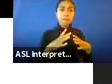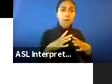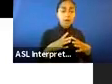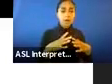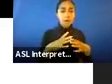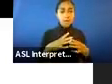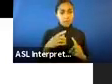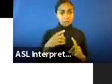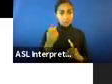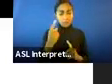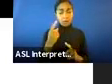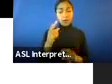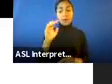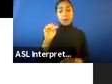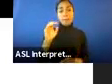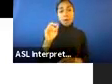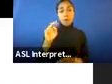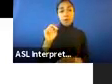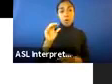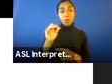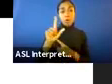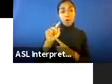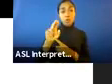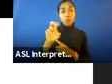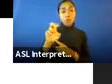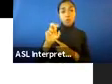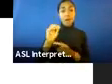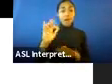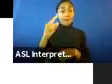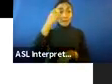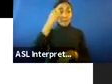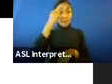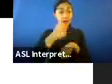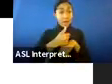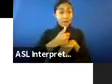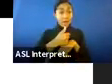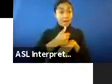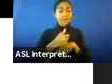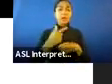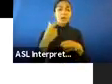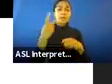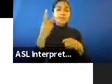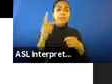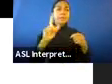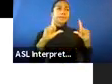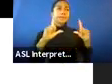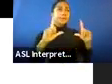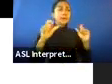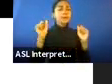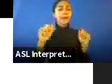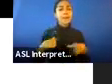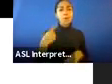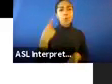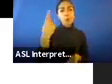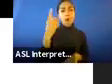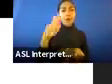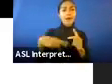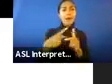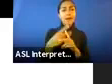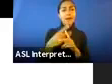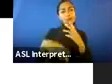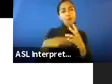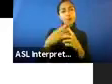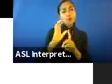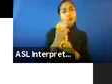It's the idea that we can have one assimilated world culture when truly monocultures leave